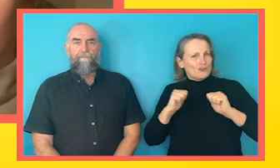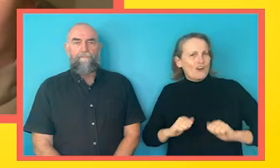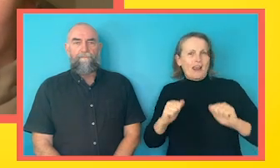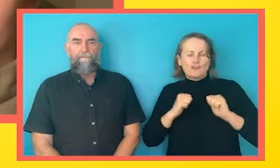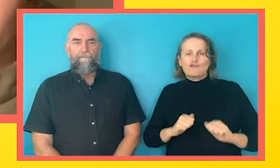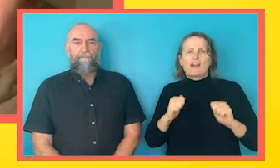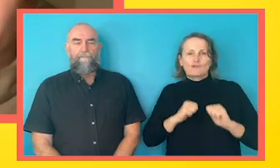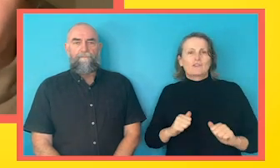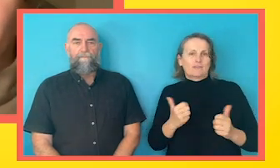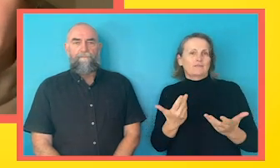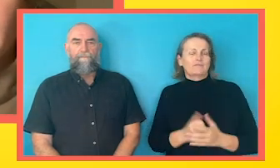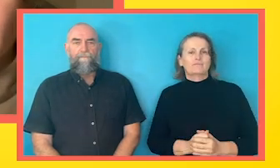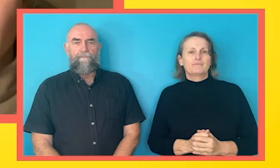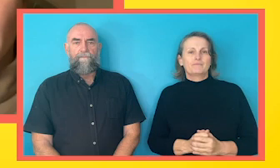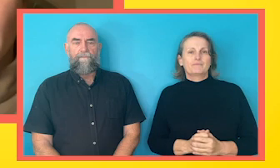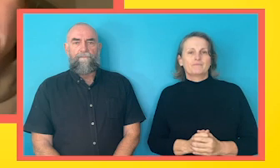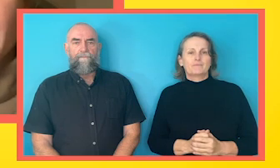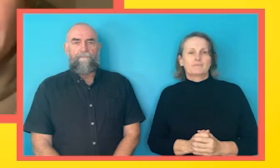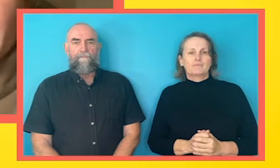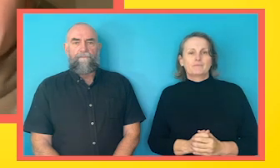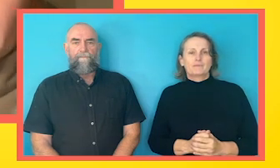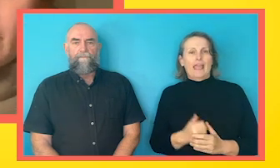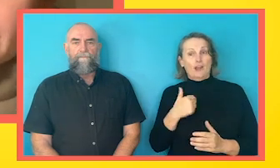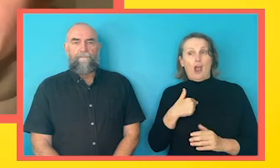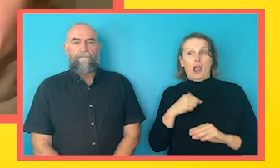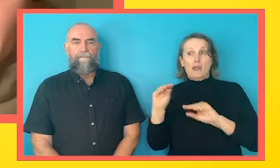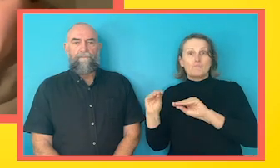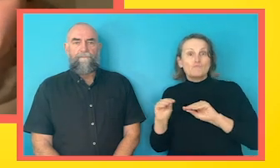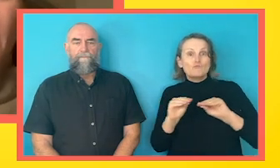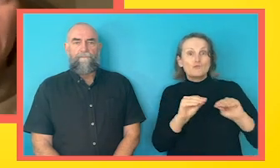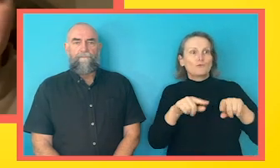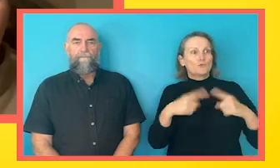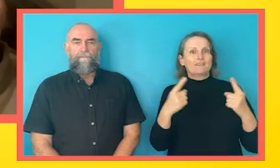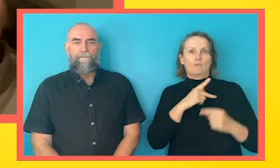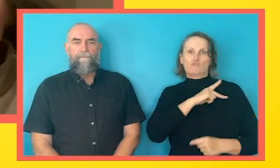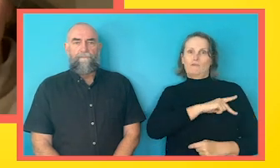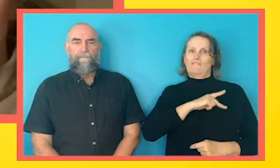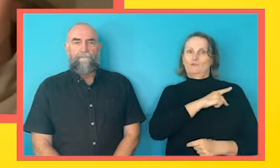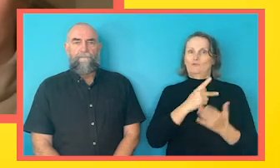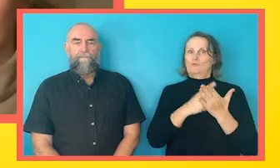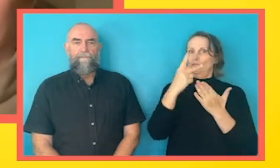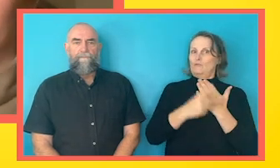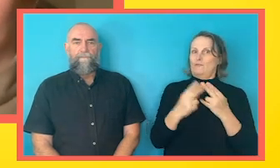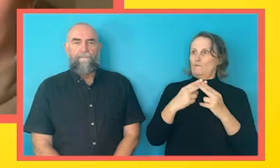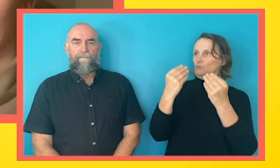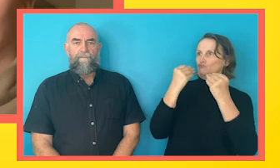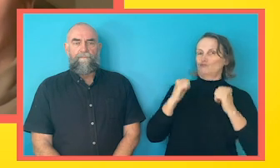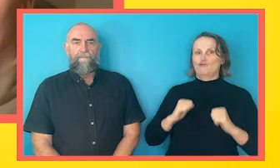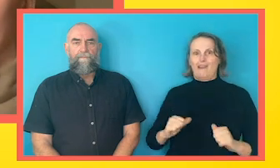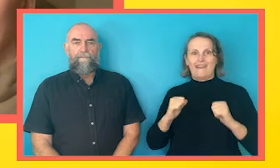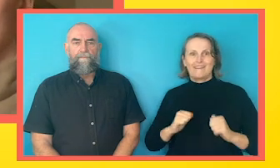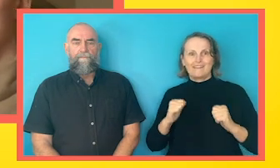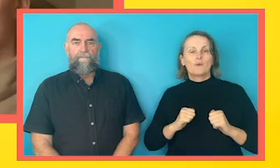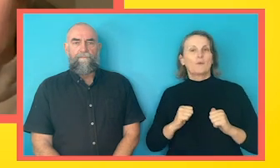especially having moved from quite a developmental program into a very professional program this year, I think is going to